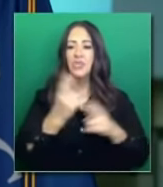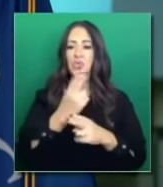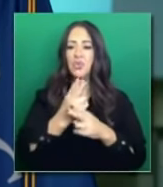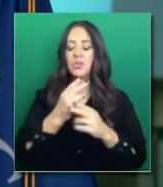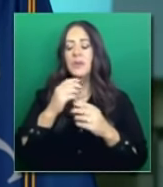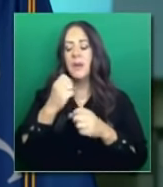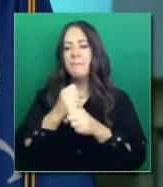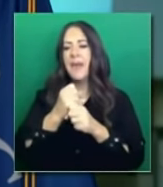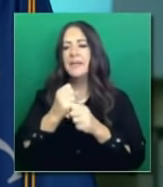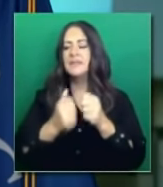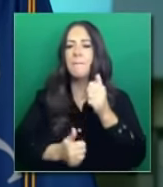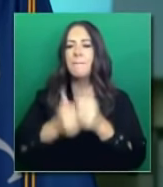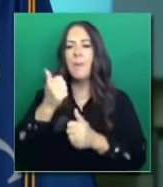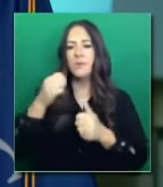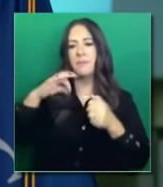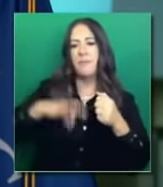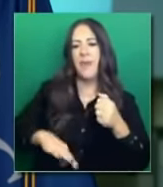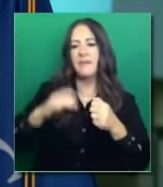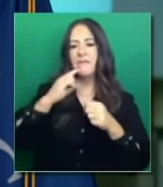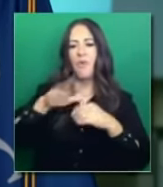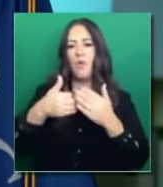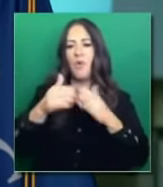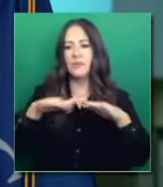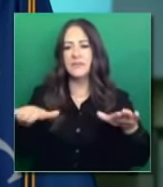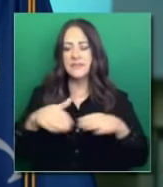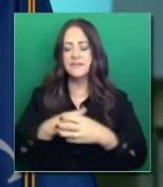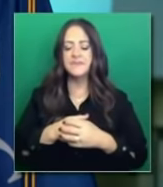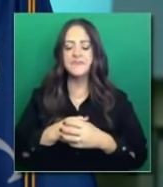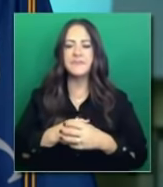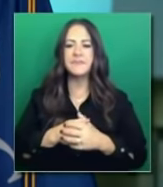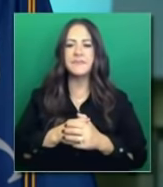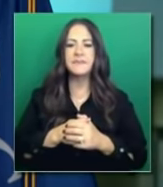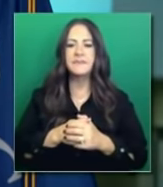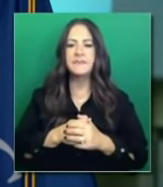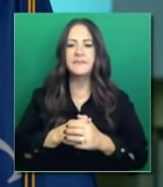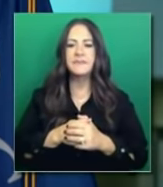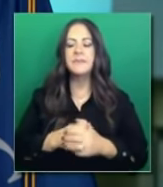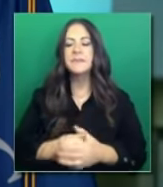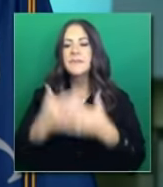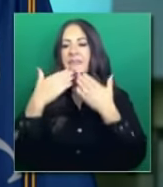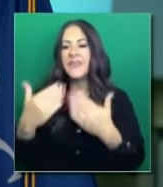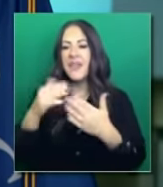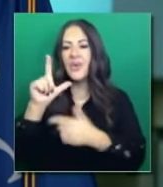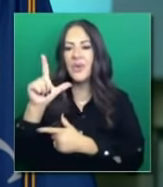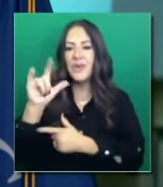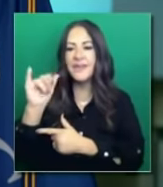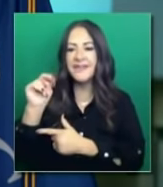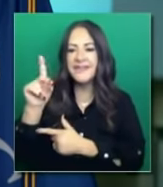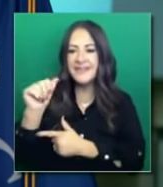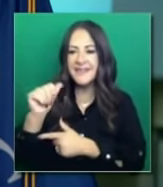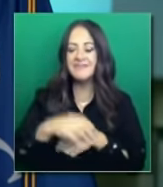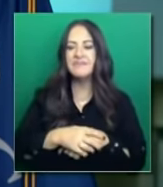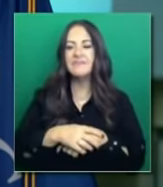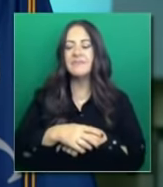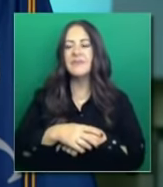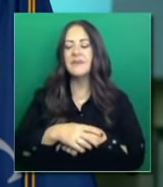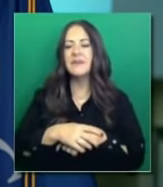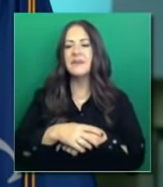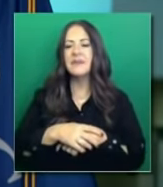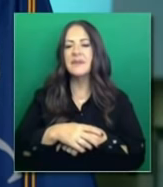Well, I appreciate everything, Linda. Thank you for making the strongest, most powerful